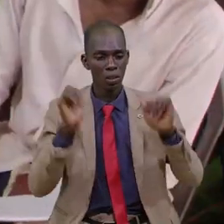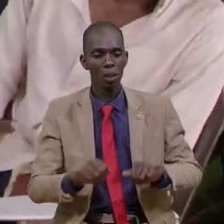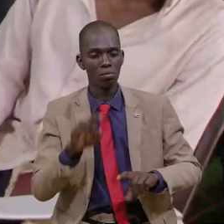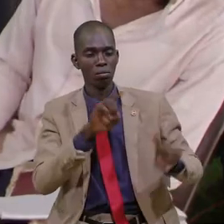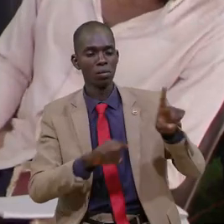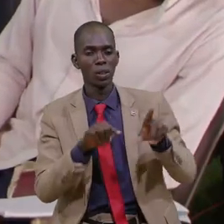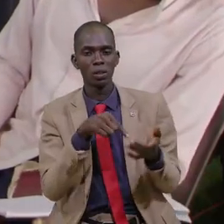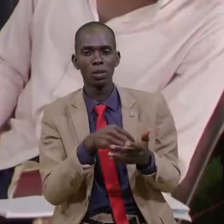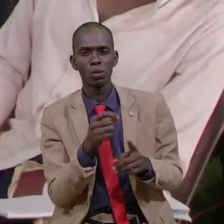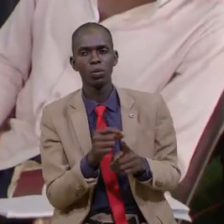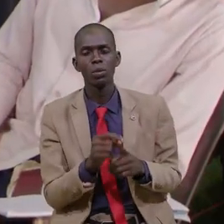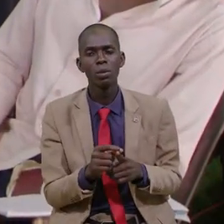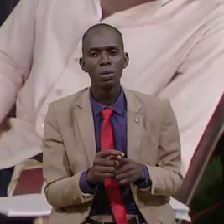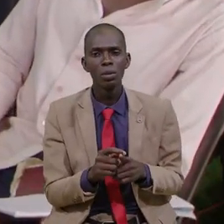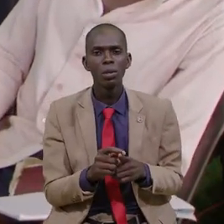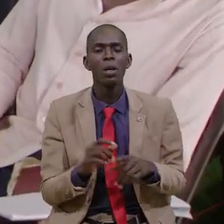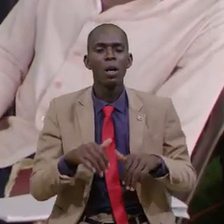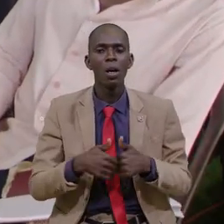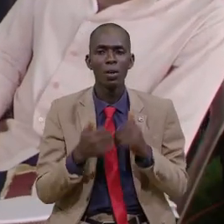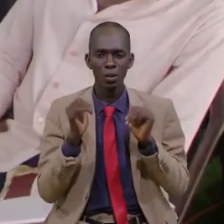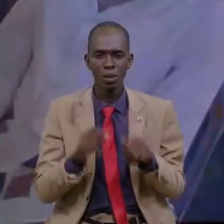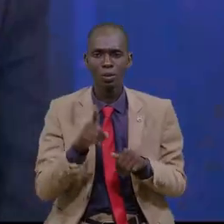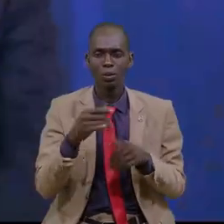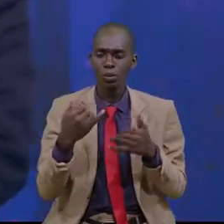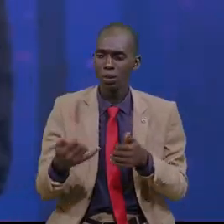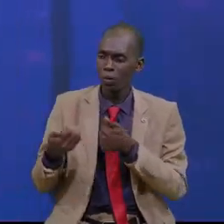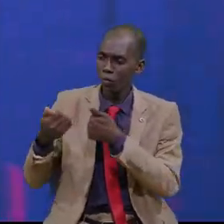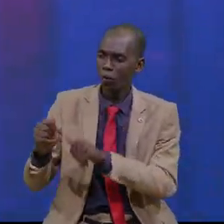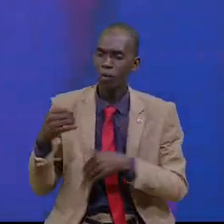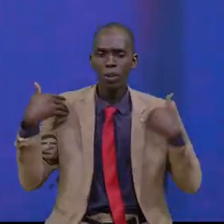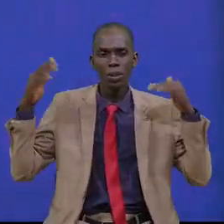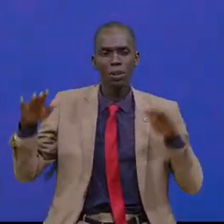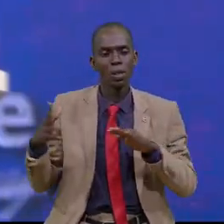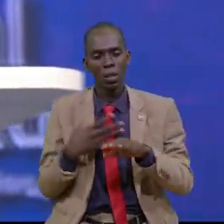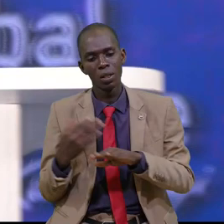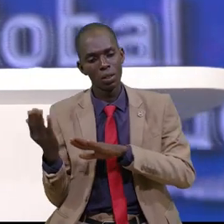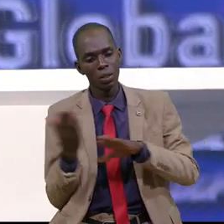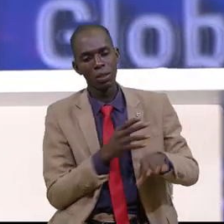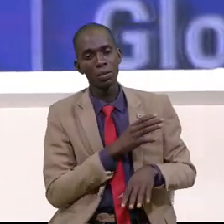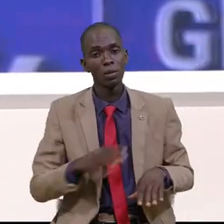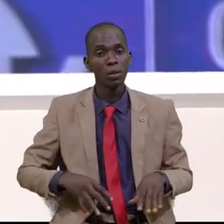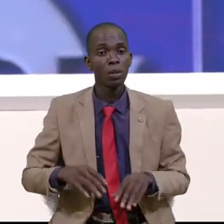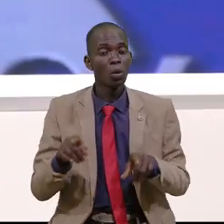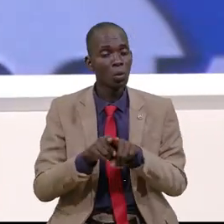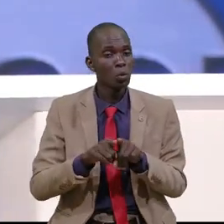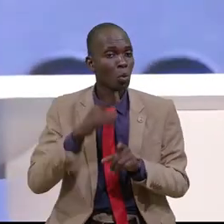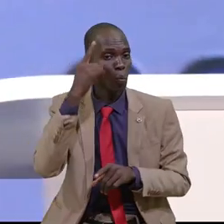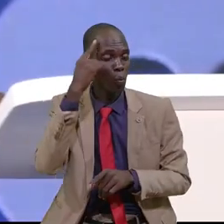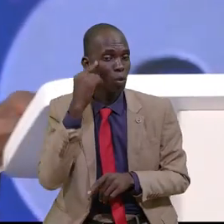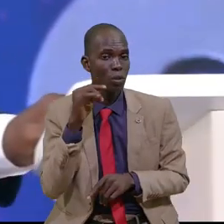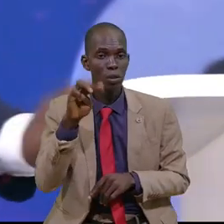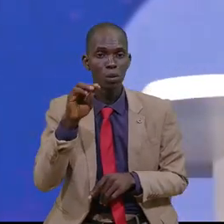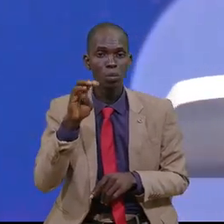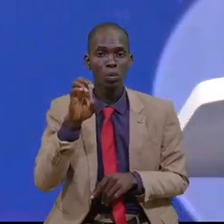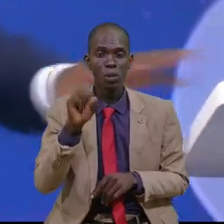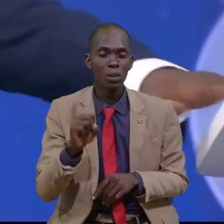will you then stay on the side of angels and abandon Christ? And Moses could not say that. How will you go back to Moses